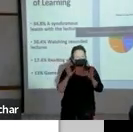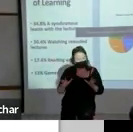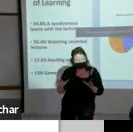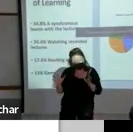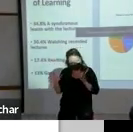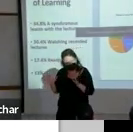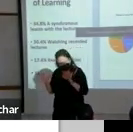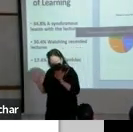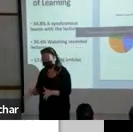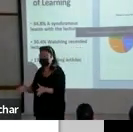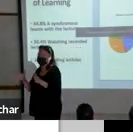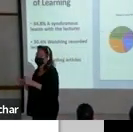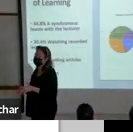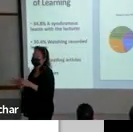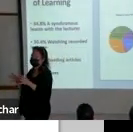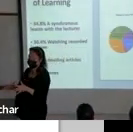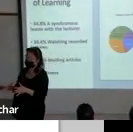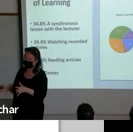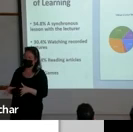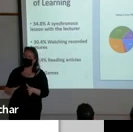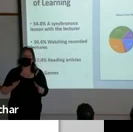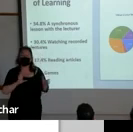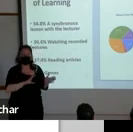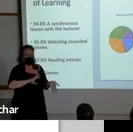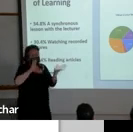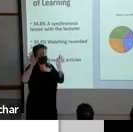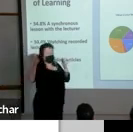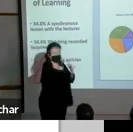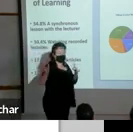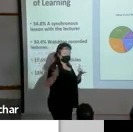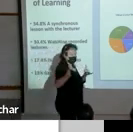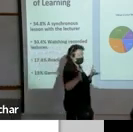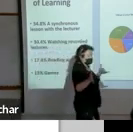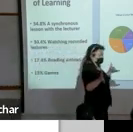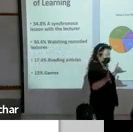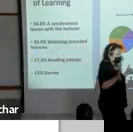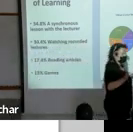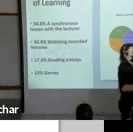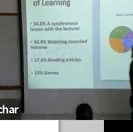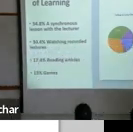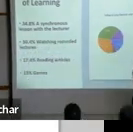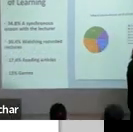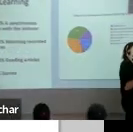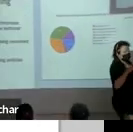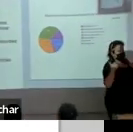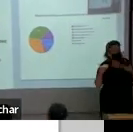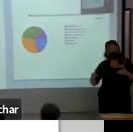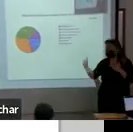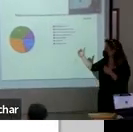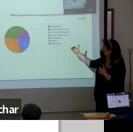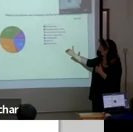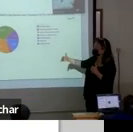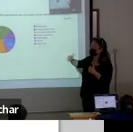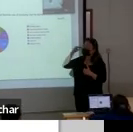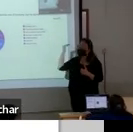synchronous lessons with the teacher. So they want to have the recording afterwards, but this is a kind